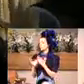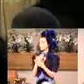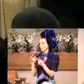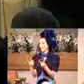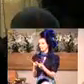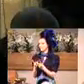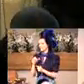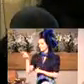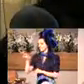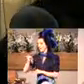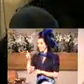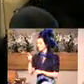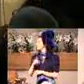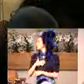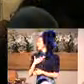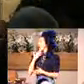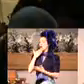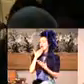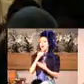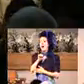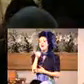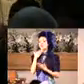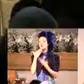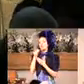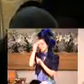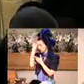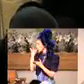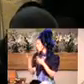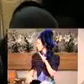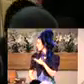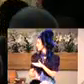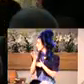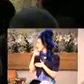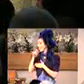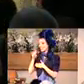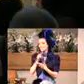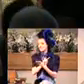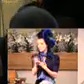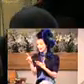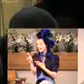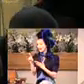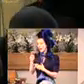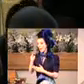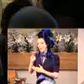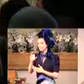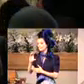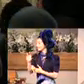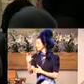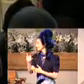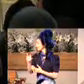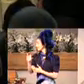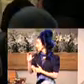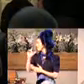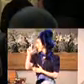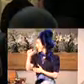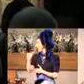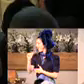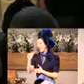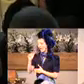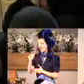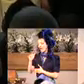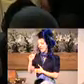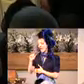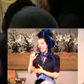And I wish to share other good news with you this morning. This week, Metropolitan Community Church of Los Angeles and